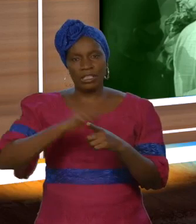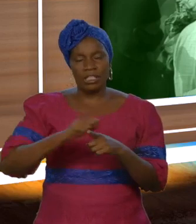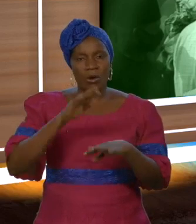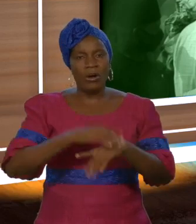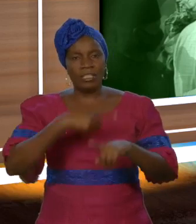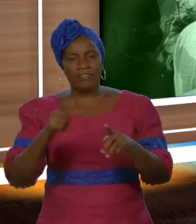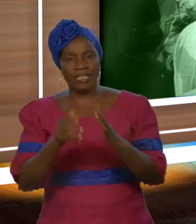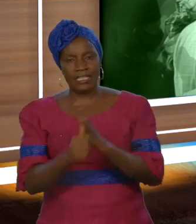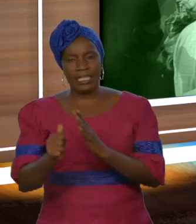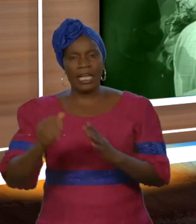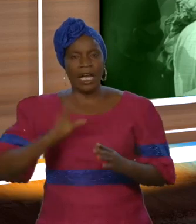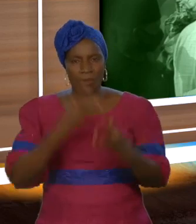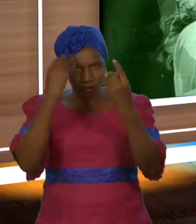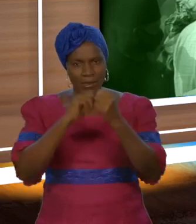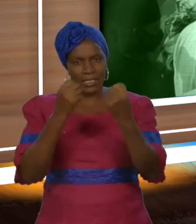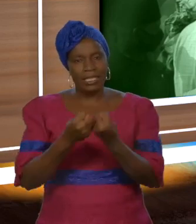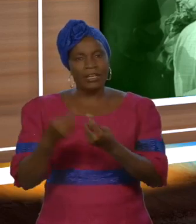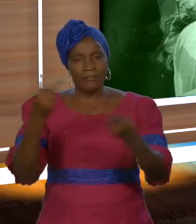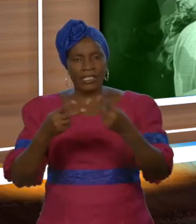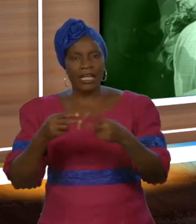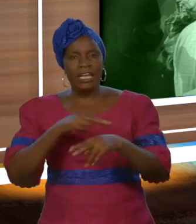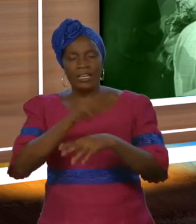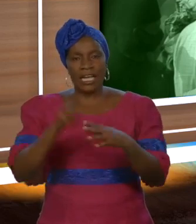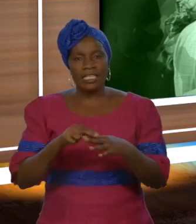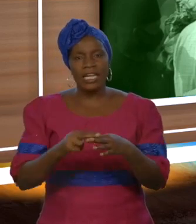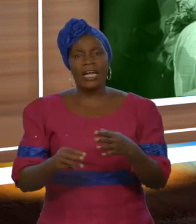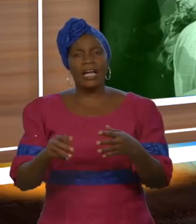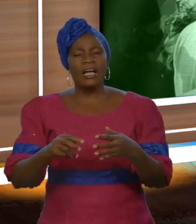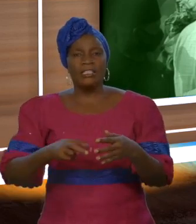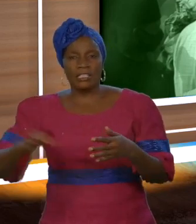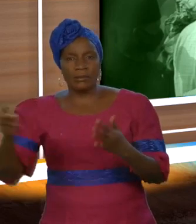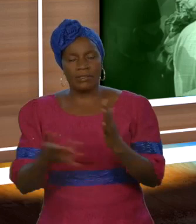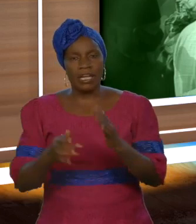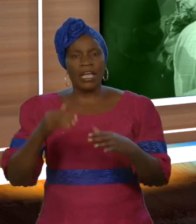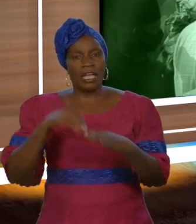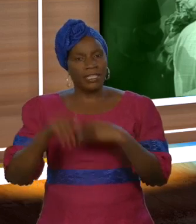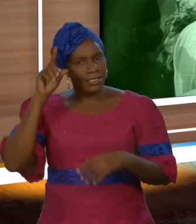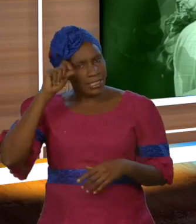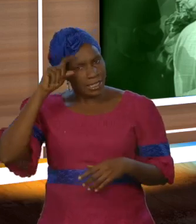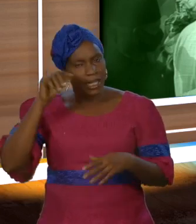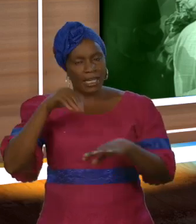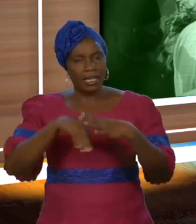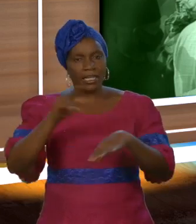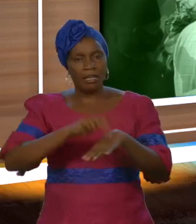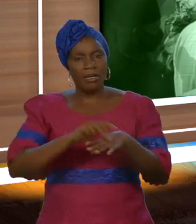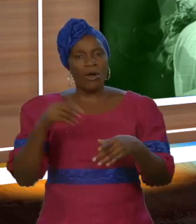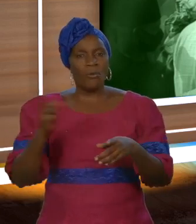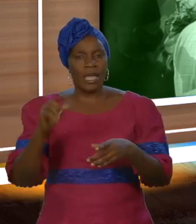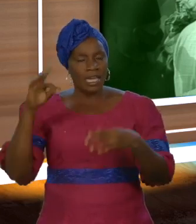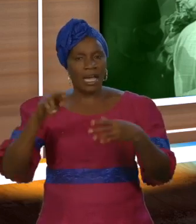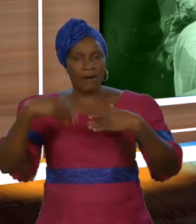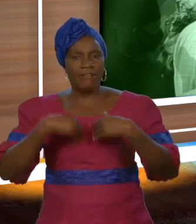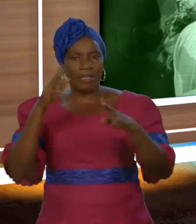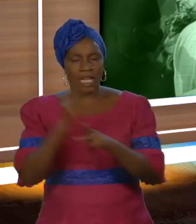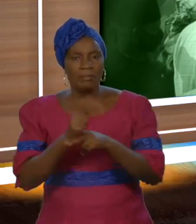skills. Our crew visited the National Institute for Transport Technology, NITT, Zaria, Kaduna State, which housed the training for